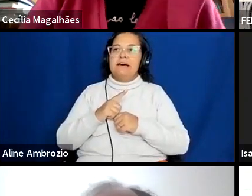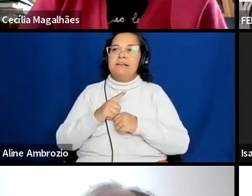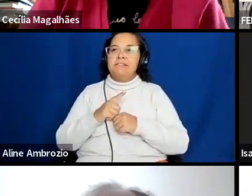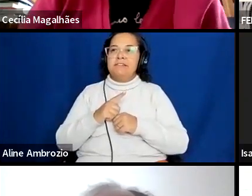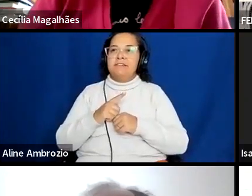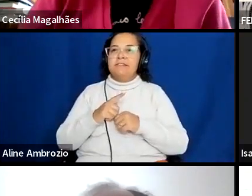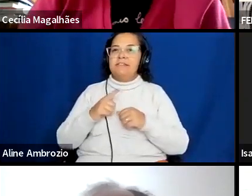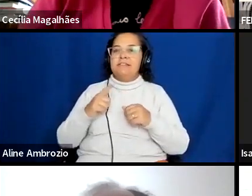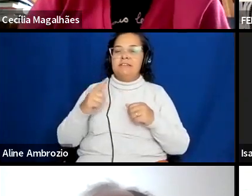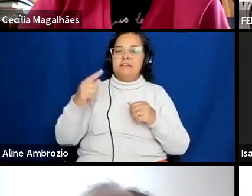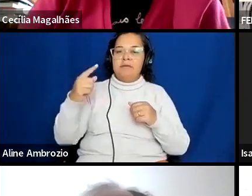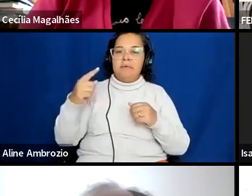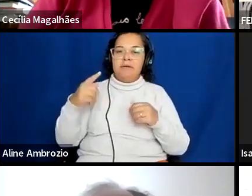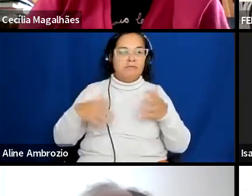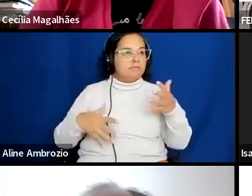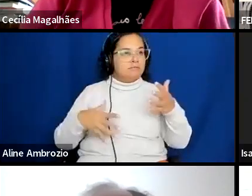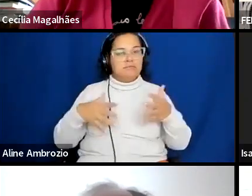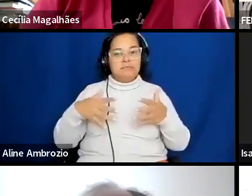Clearly,